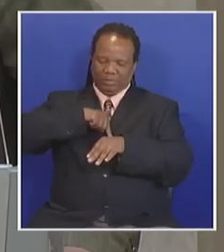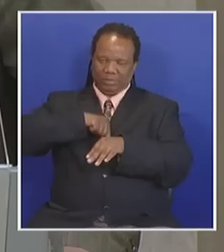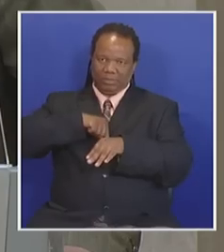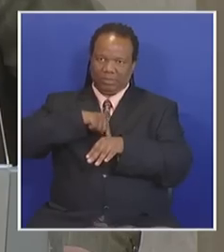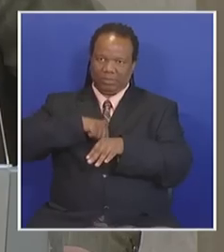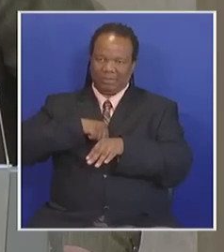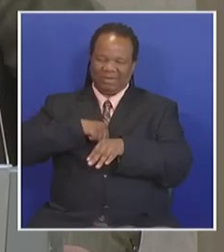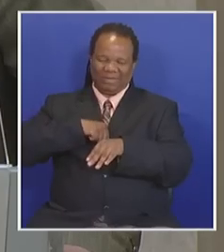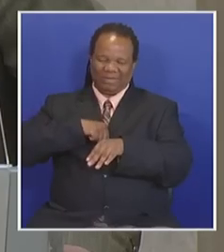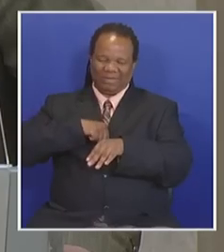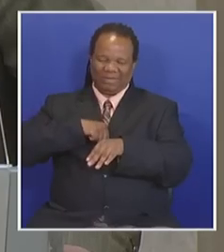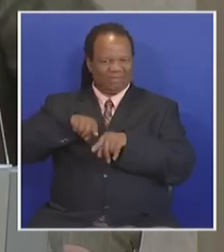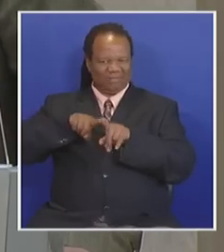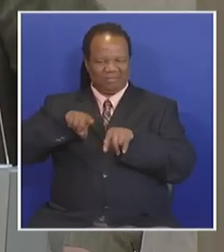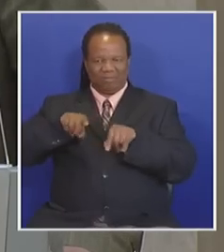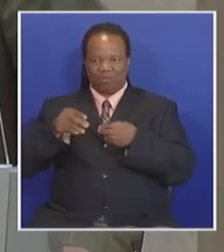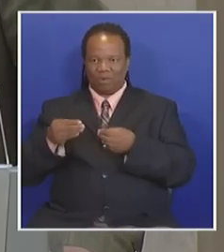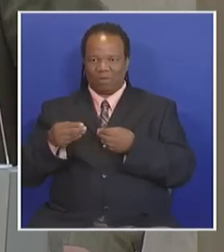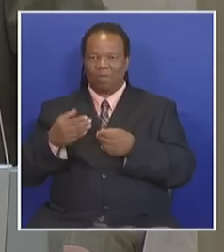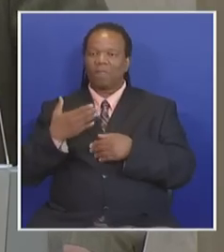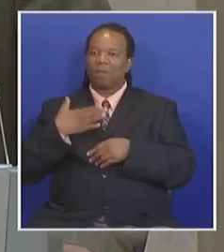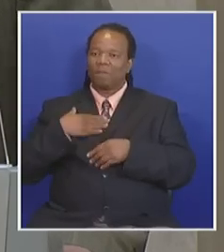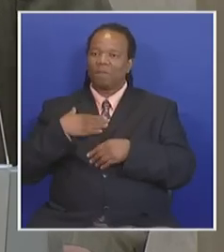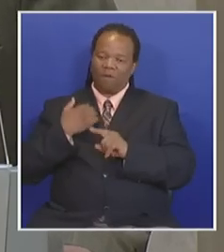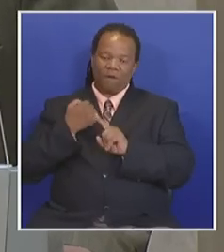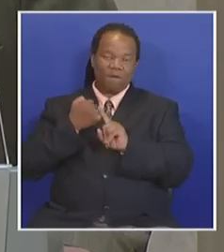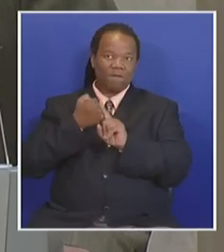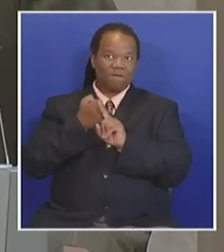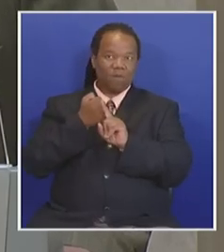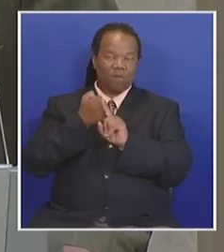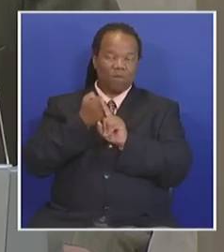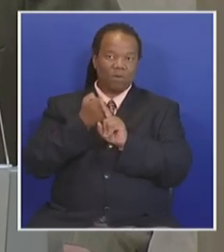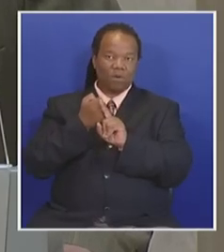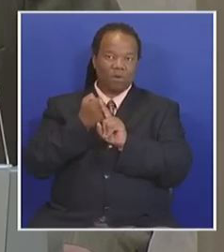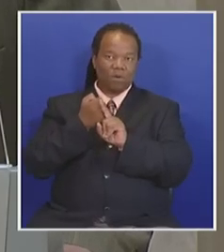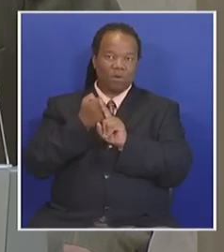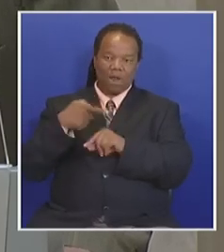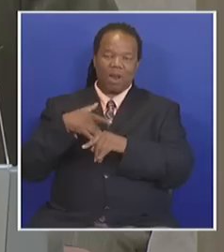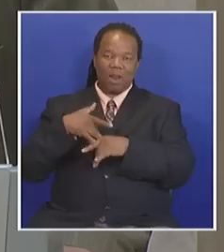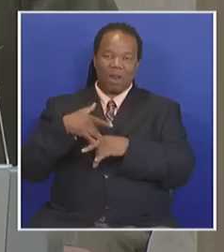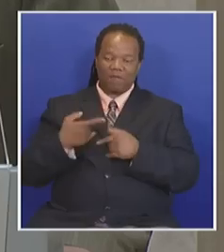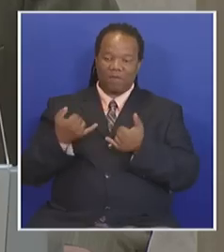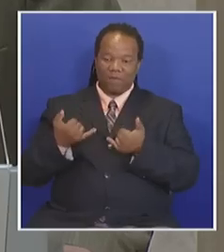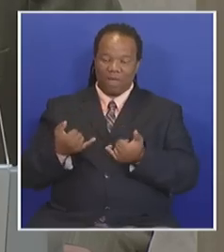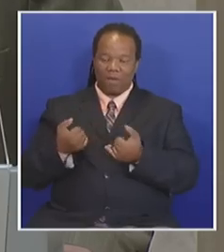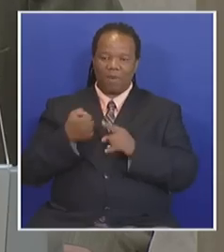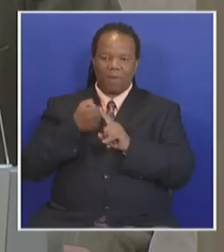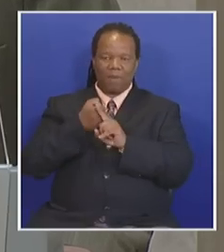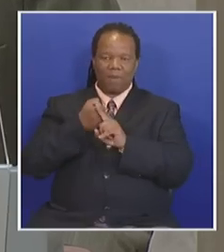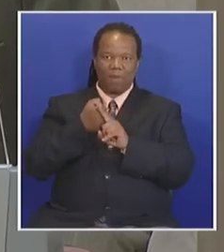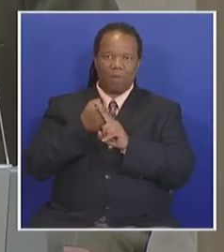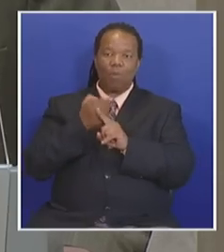its manifestations. I have fought it all during my life. I fight it now and will do